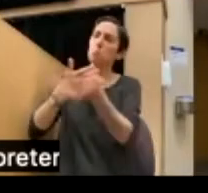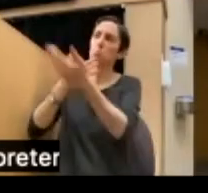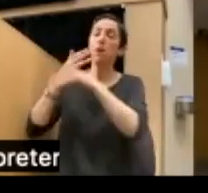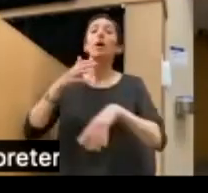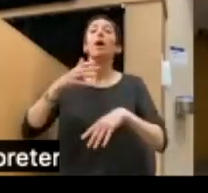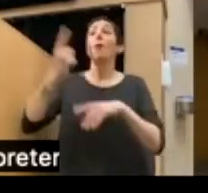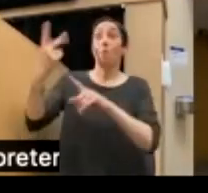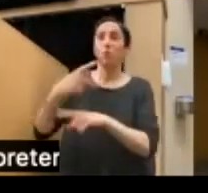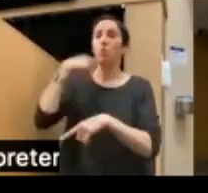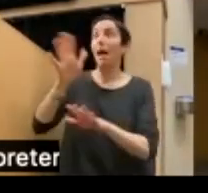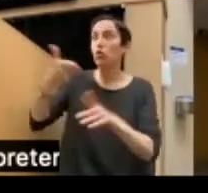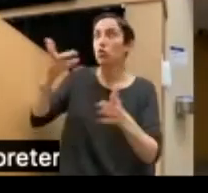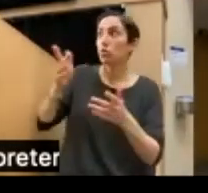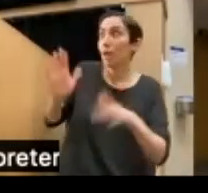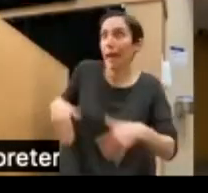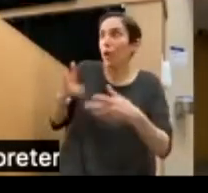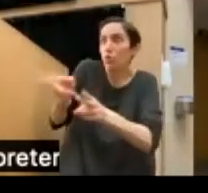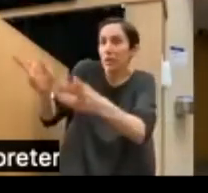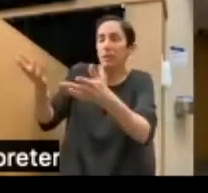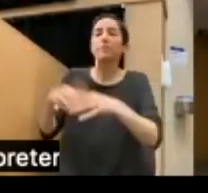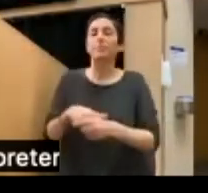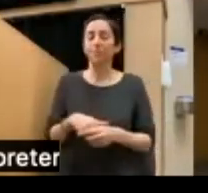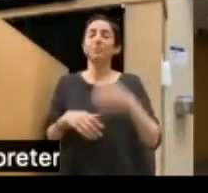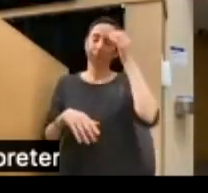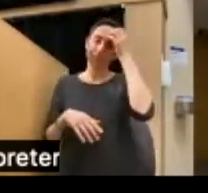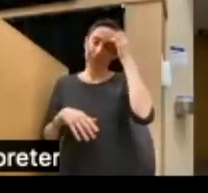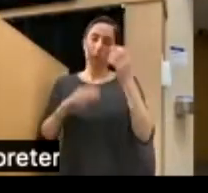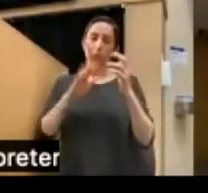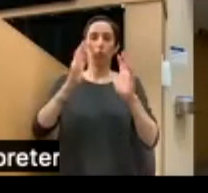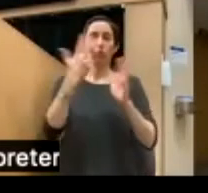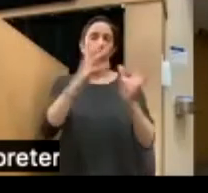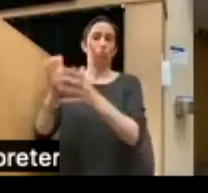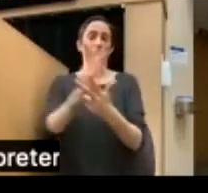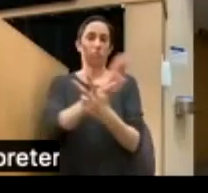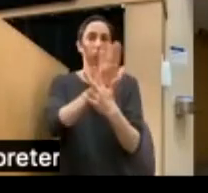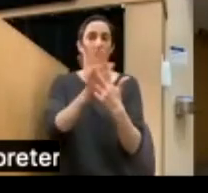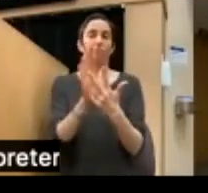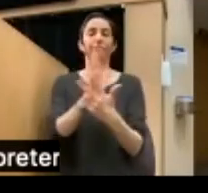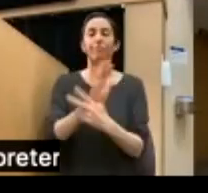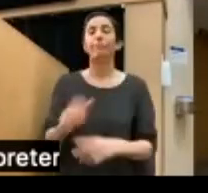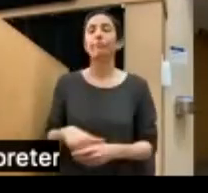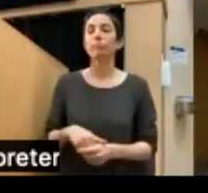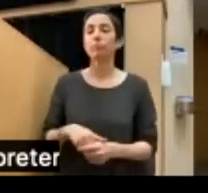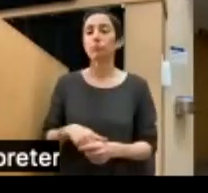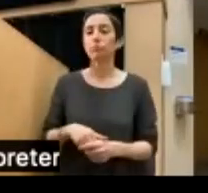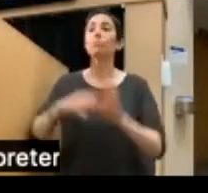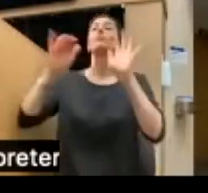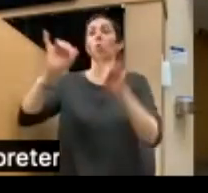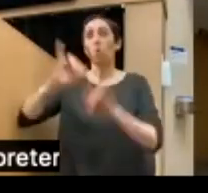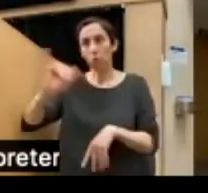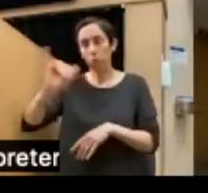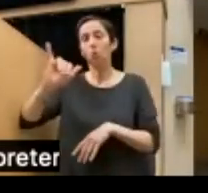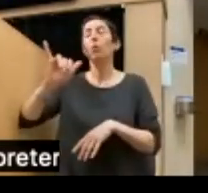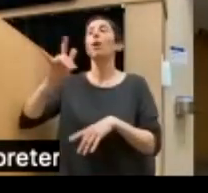it turned out that in the first two conditions, the student, they put as a part of the study, they hired an actor who